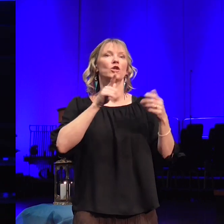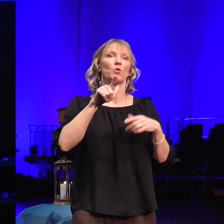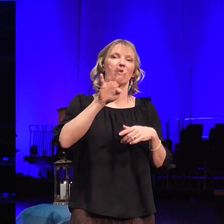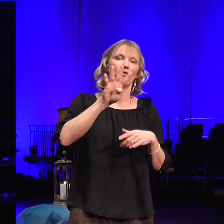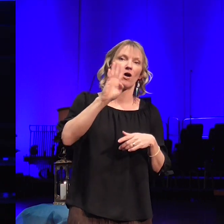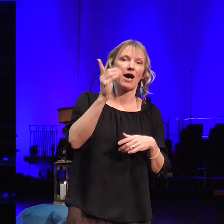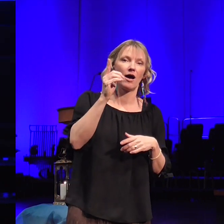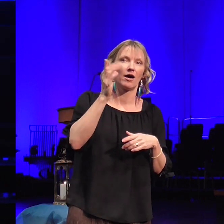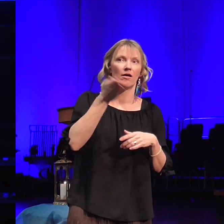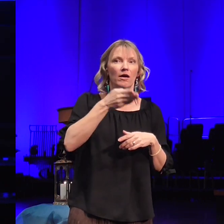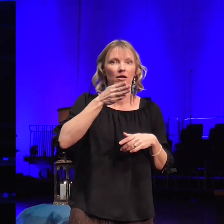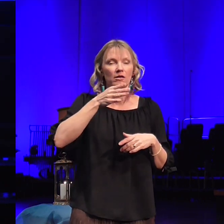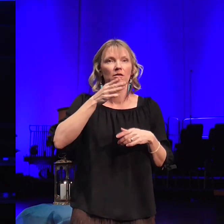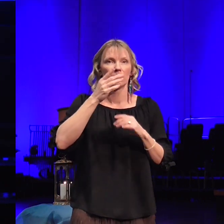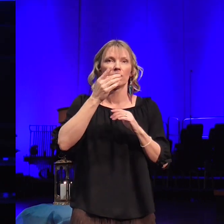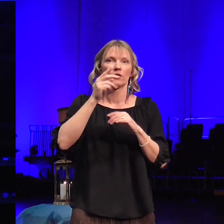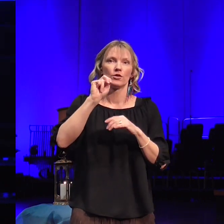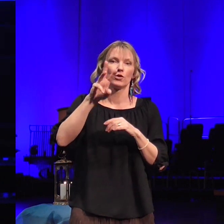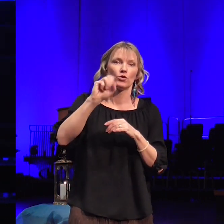cycle of our own heads.